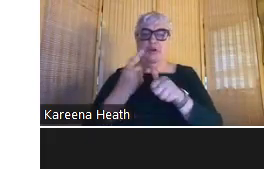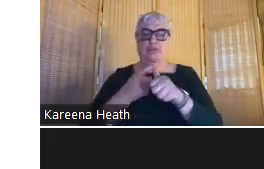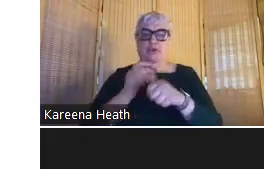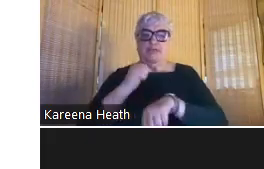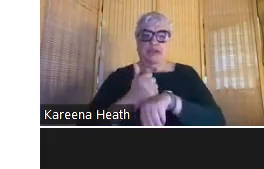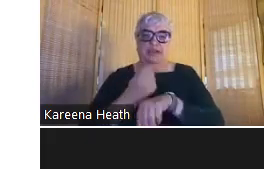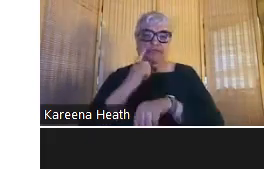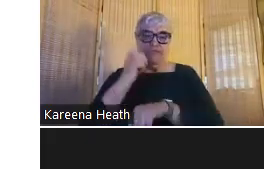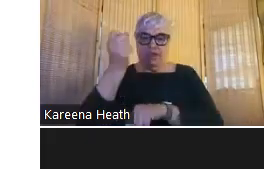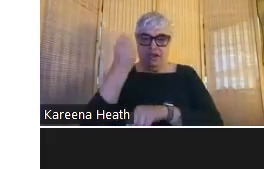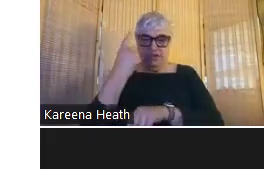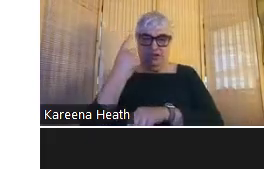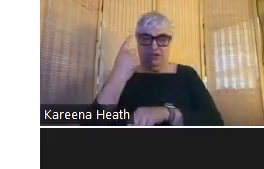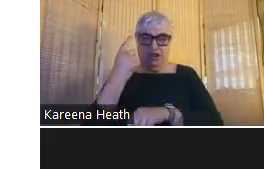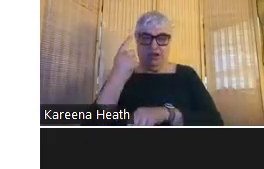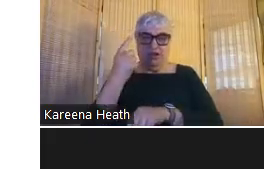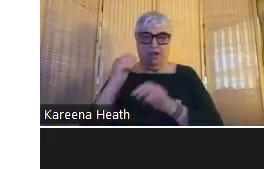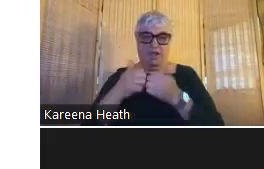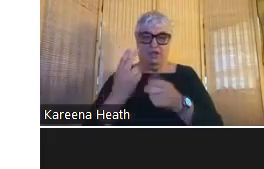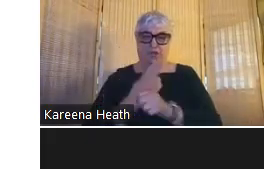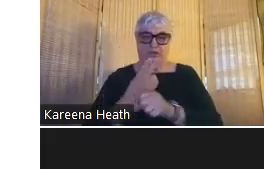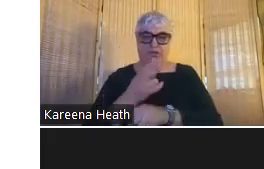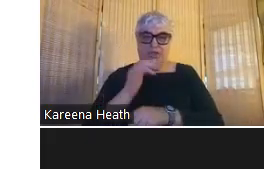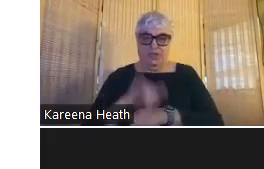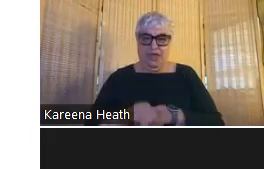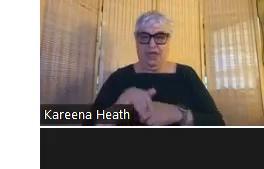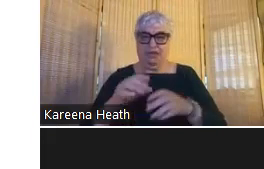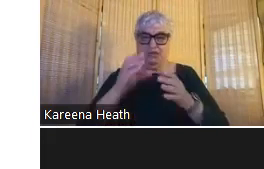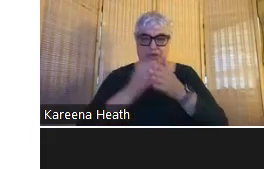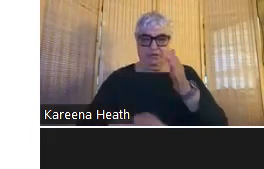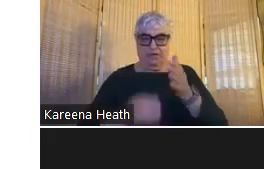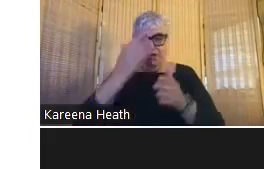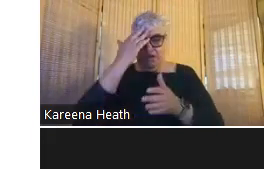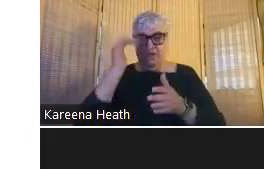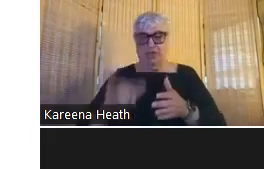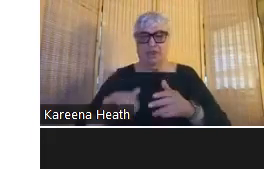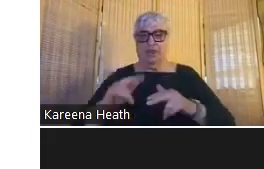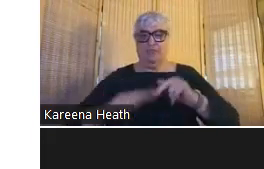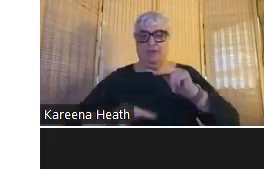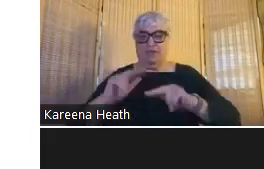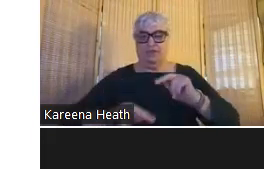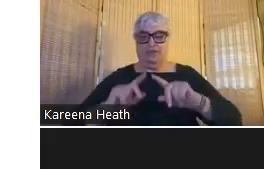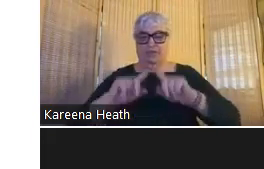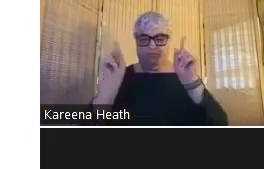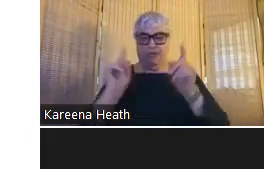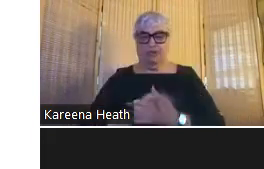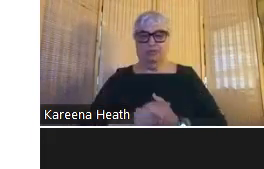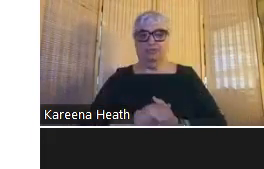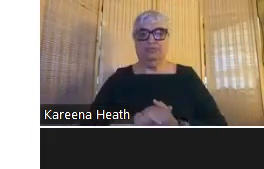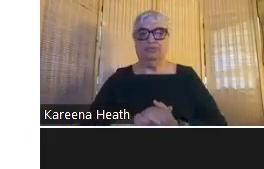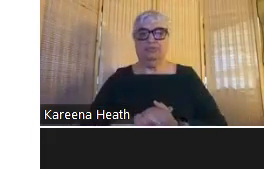understanding how to utilize this particular chapter, knowing that it does build a little bit differently.